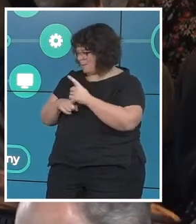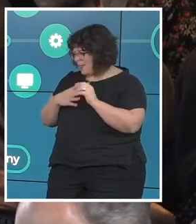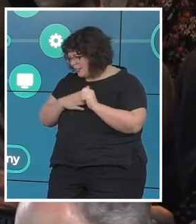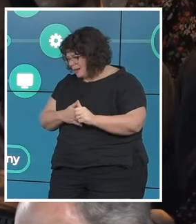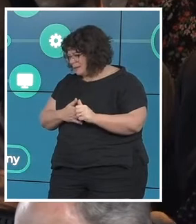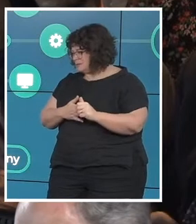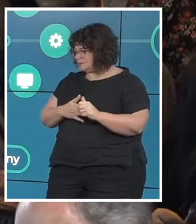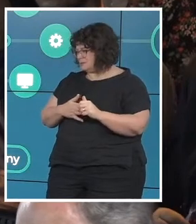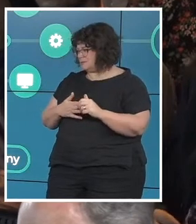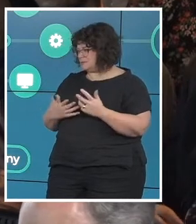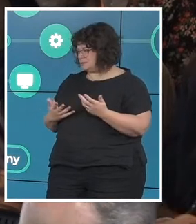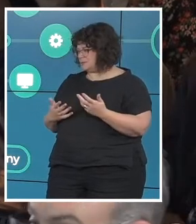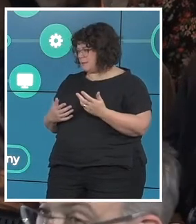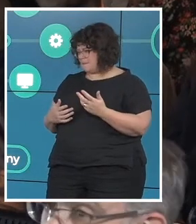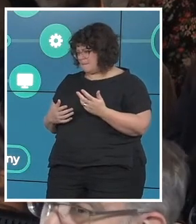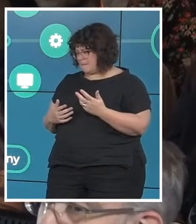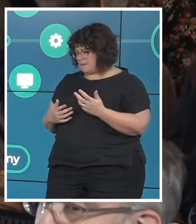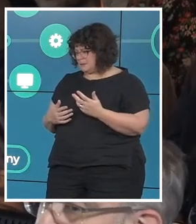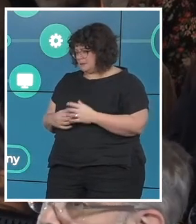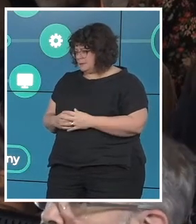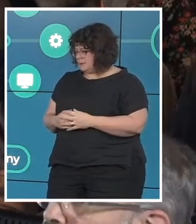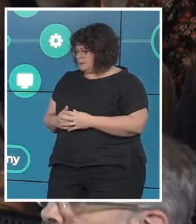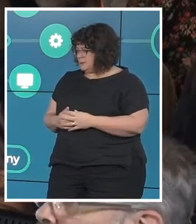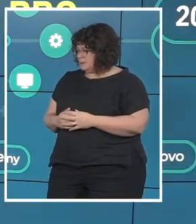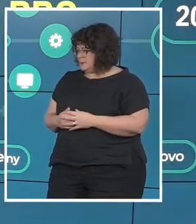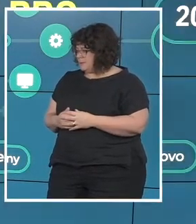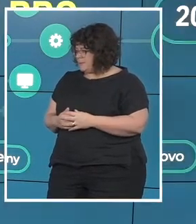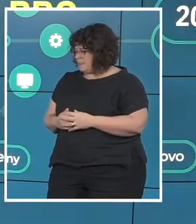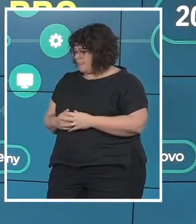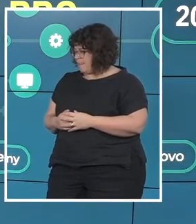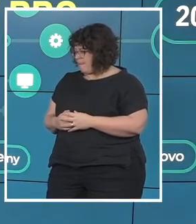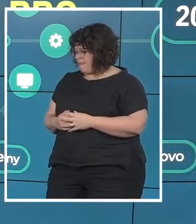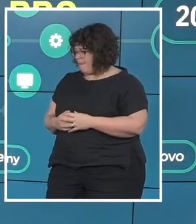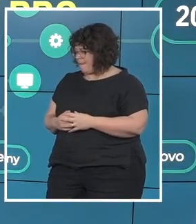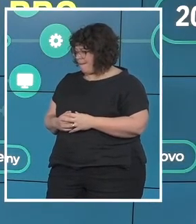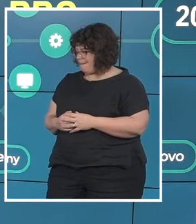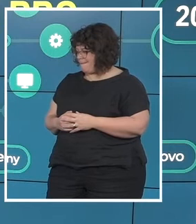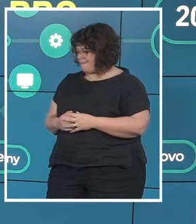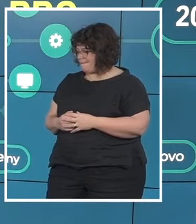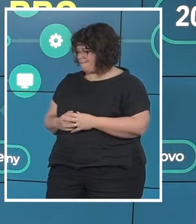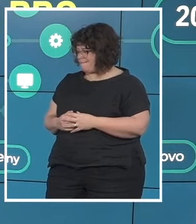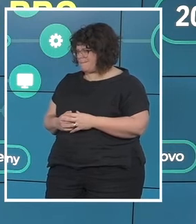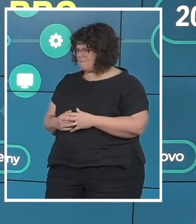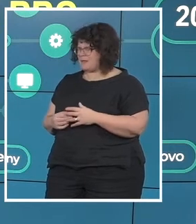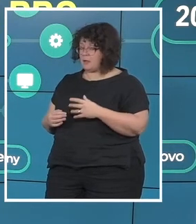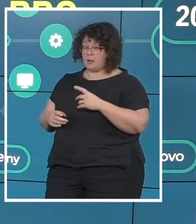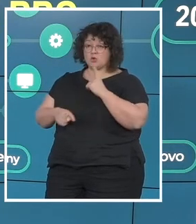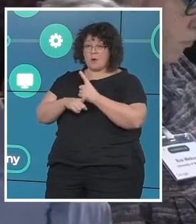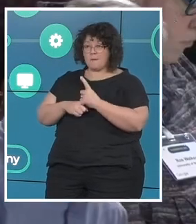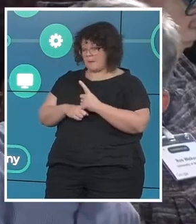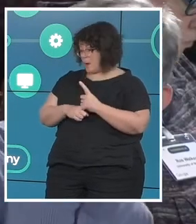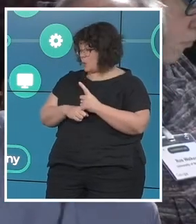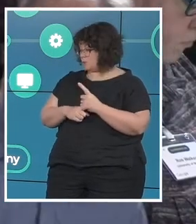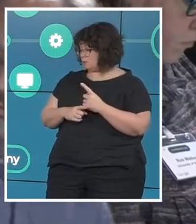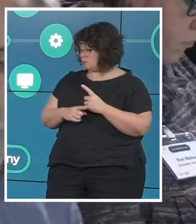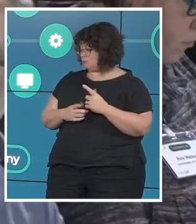You should move away from why we're doing this to how do we do this. I think you've realised you've tipped the balance in an organisation when no one asks